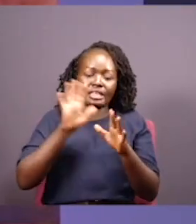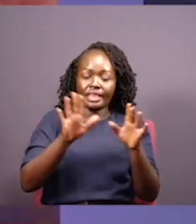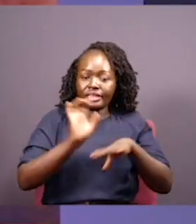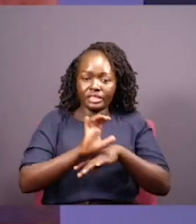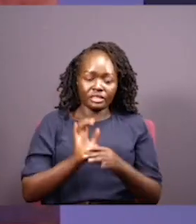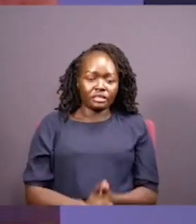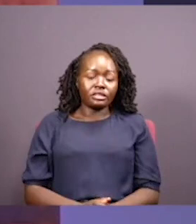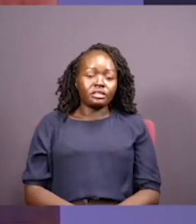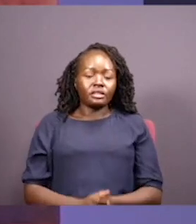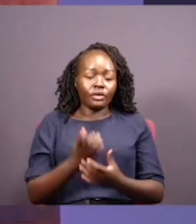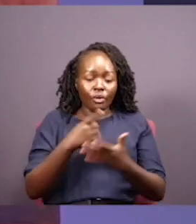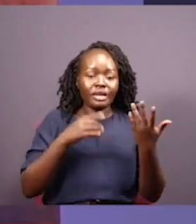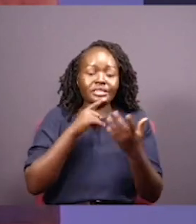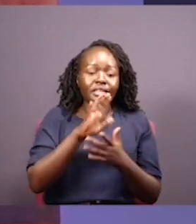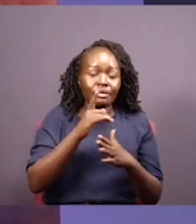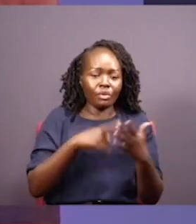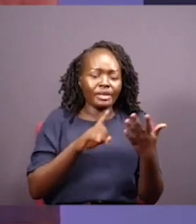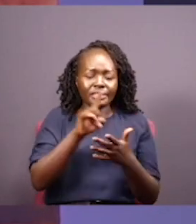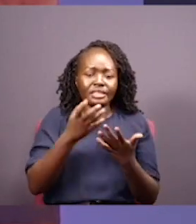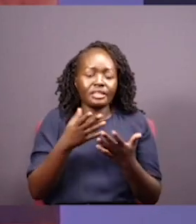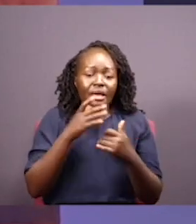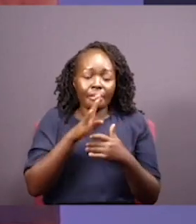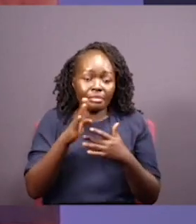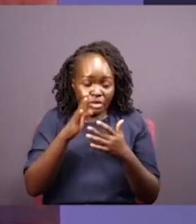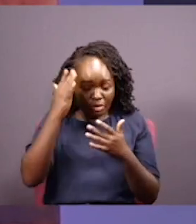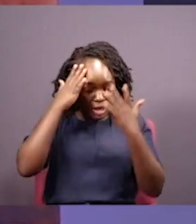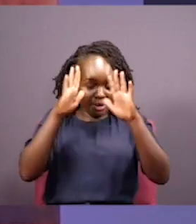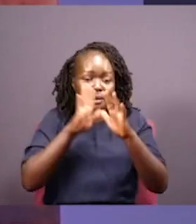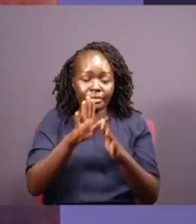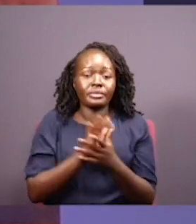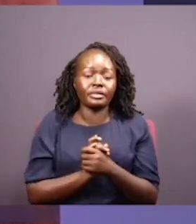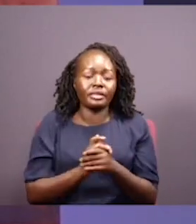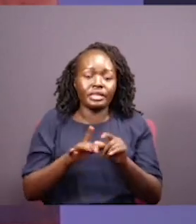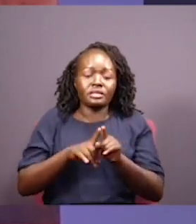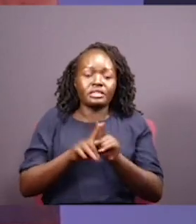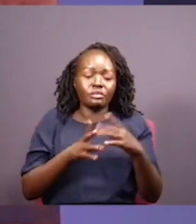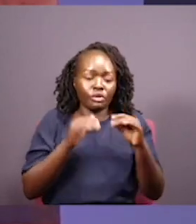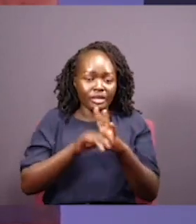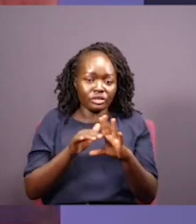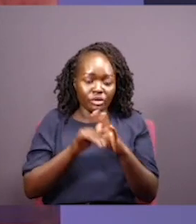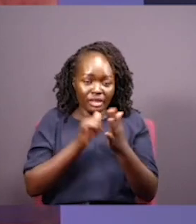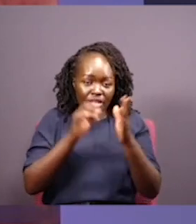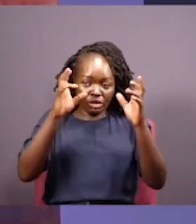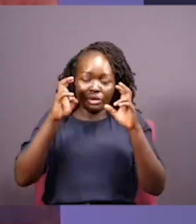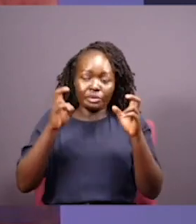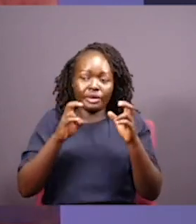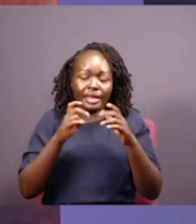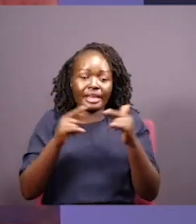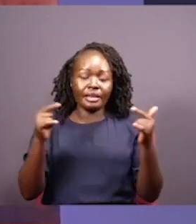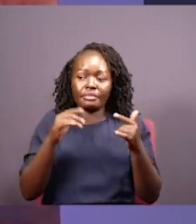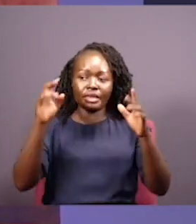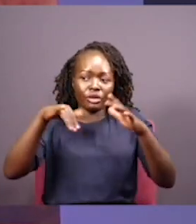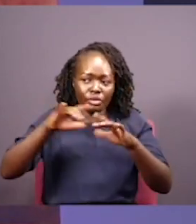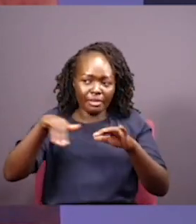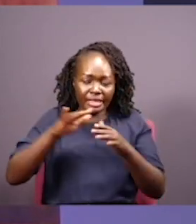what he was telling them is this. Beware. As you go into that quote-unquote enemy territory, as you go in amongst